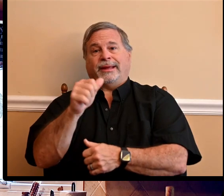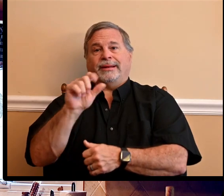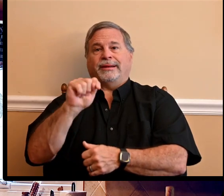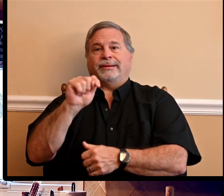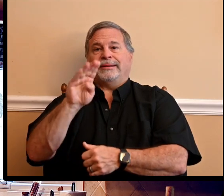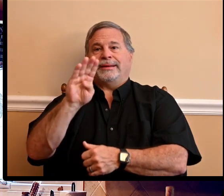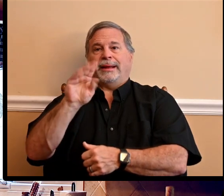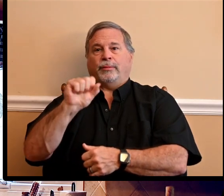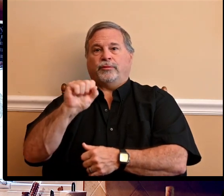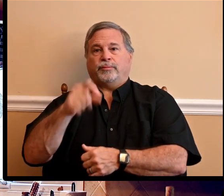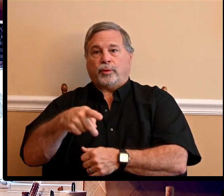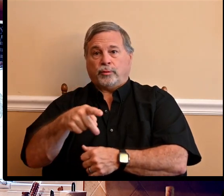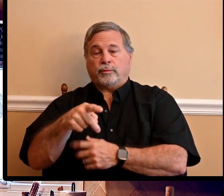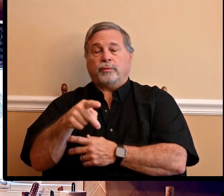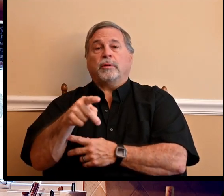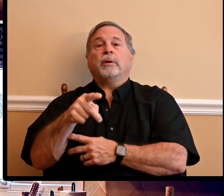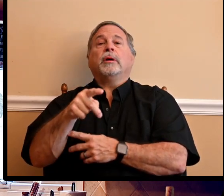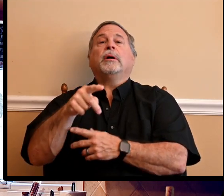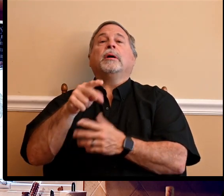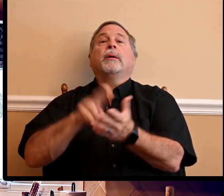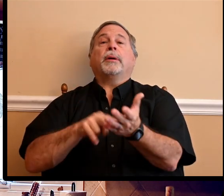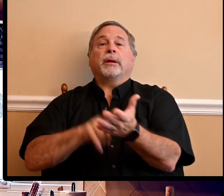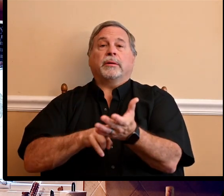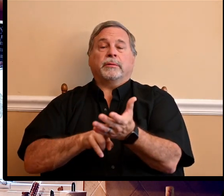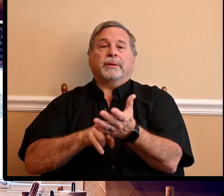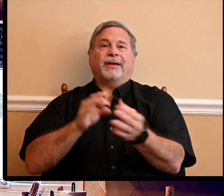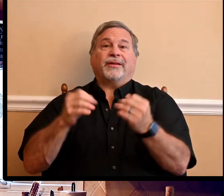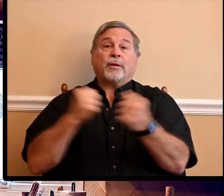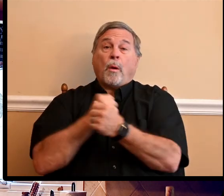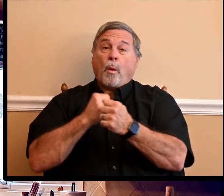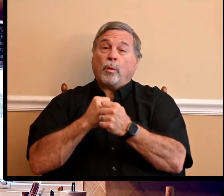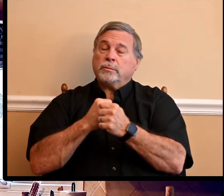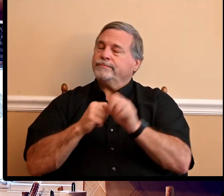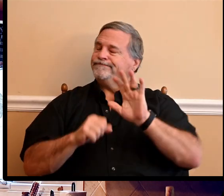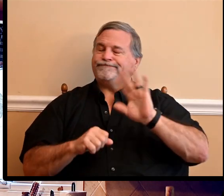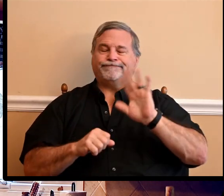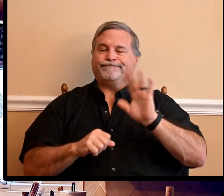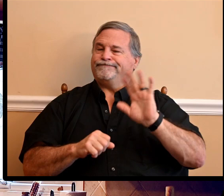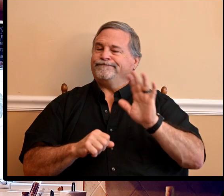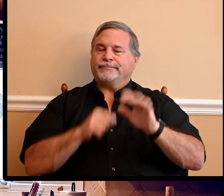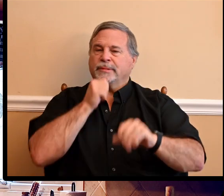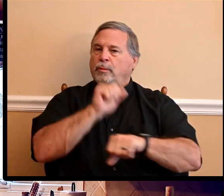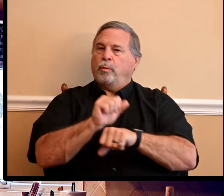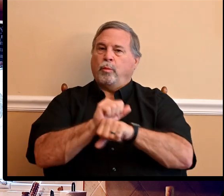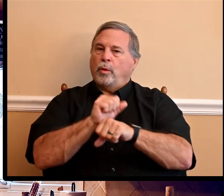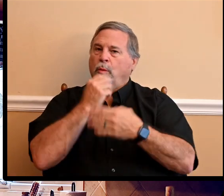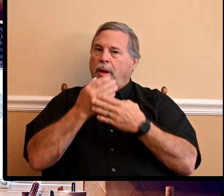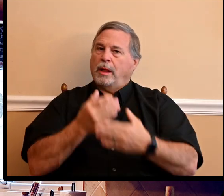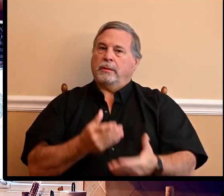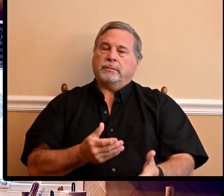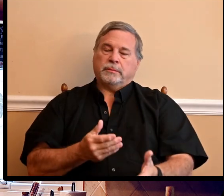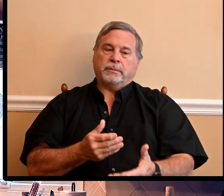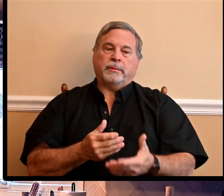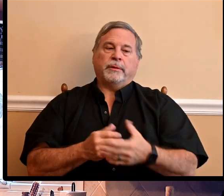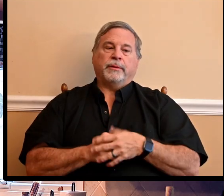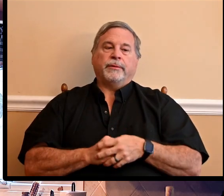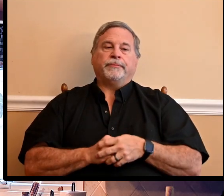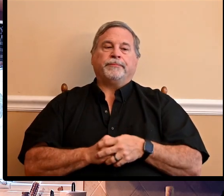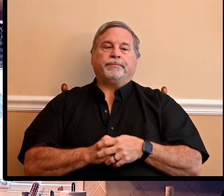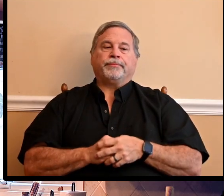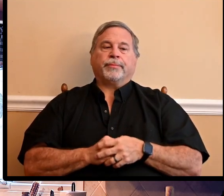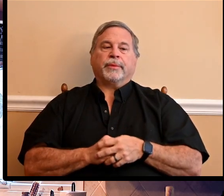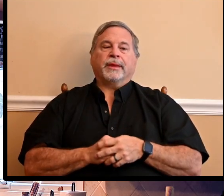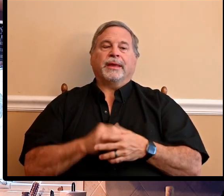10 tablespoons of butter. Now if it's cold butter, it doesn't work well.